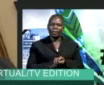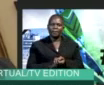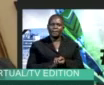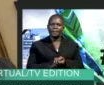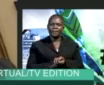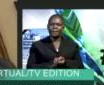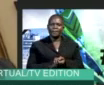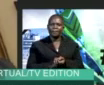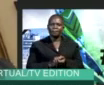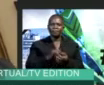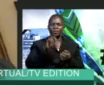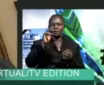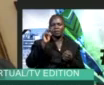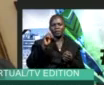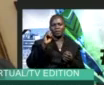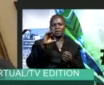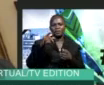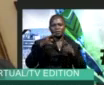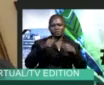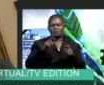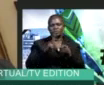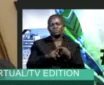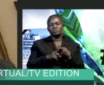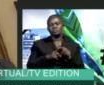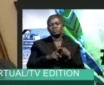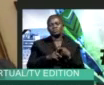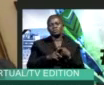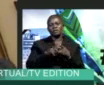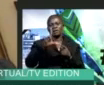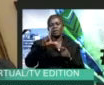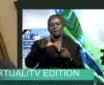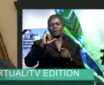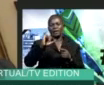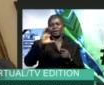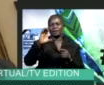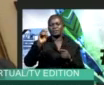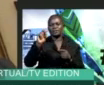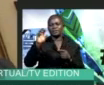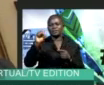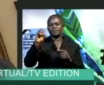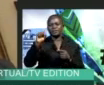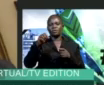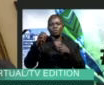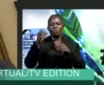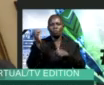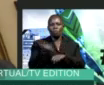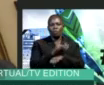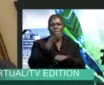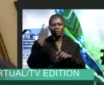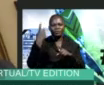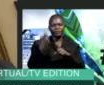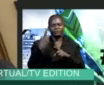that NERC signed two licenses in 2014, two licenses, one for transmission service